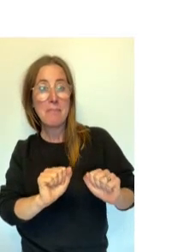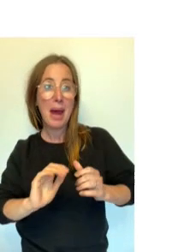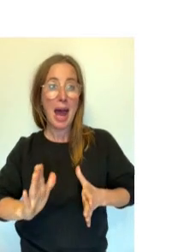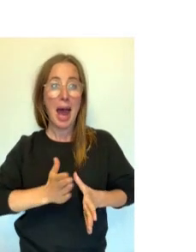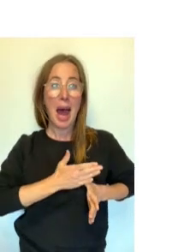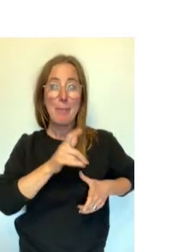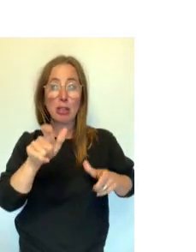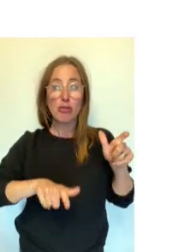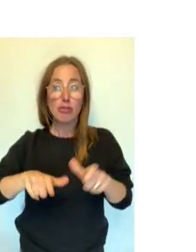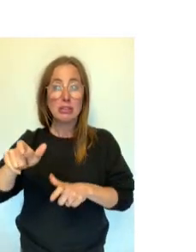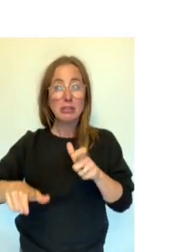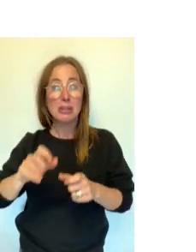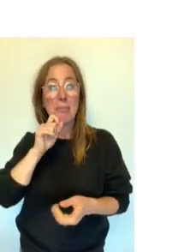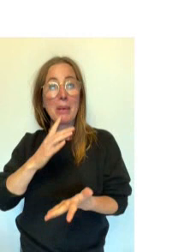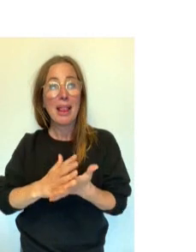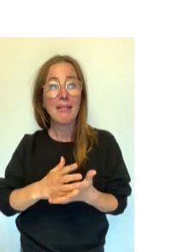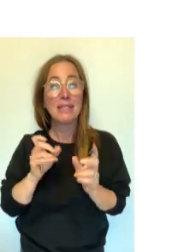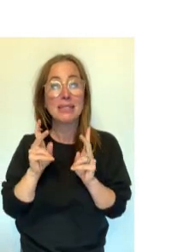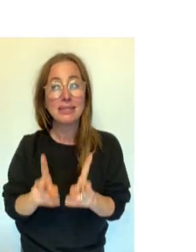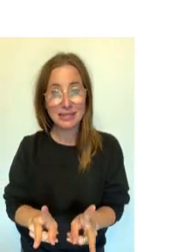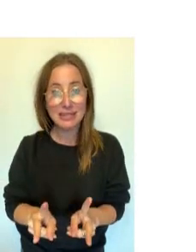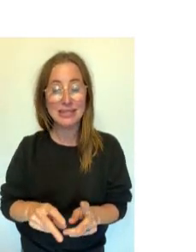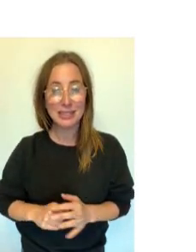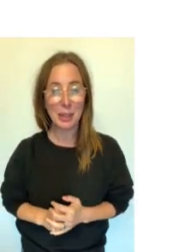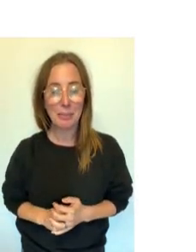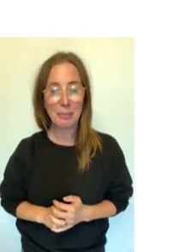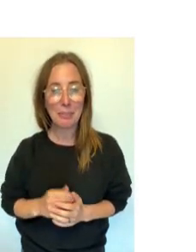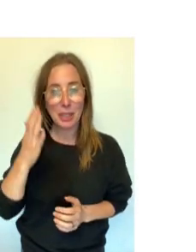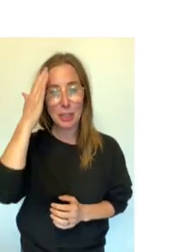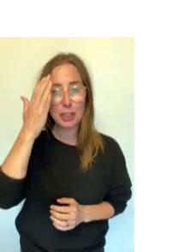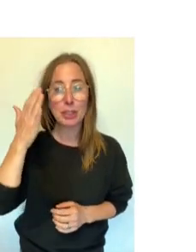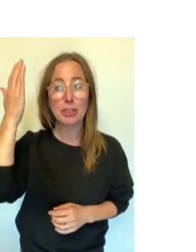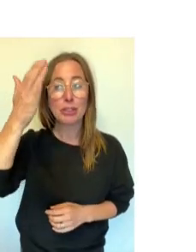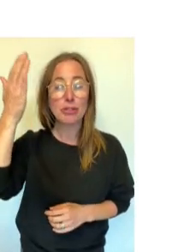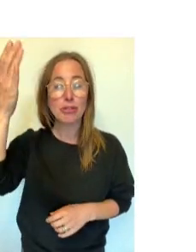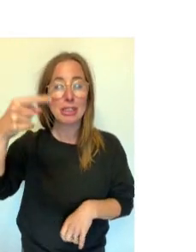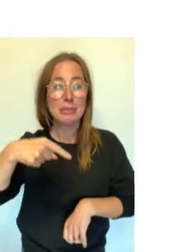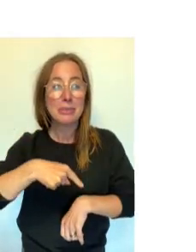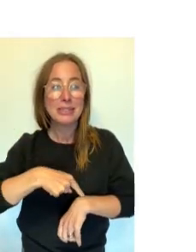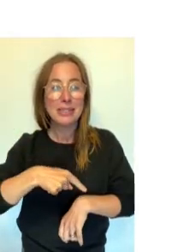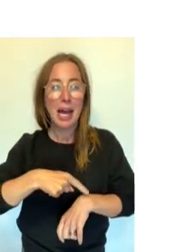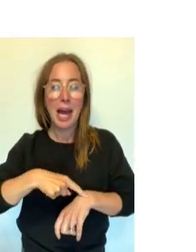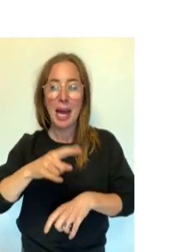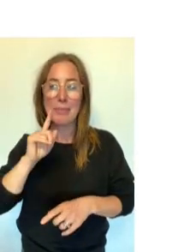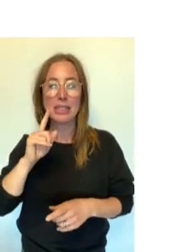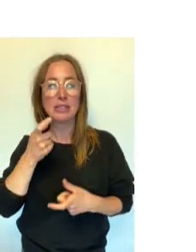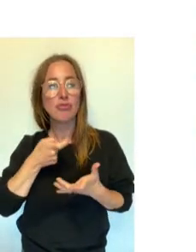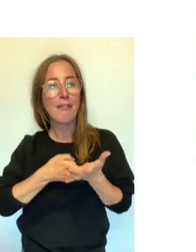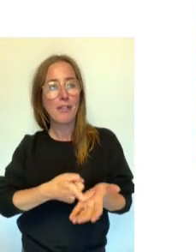system. The dreamtime is a time of creation of all things by the sacred ancestors.